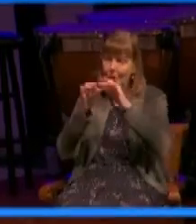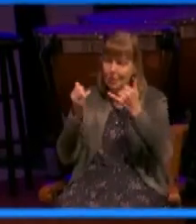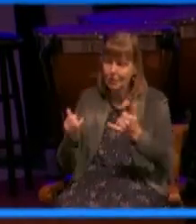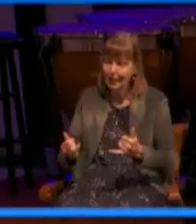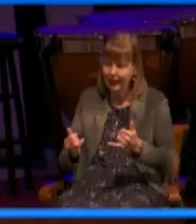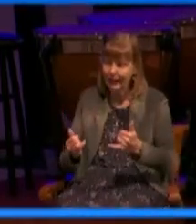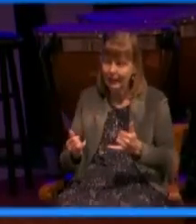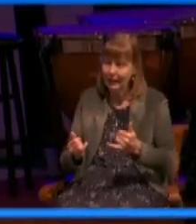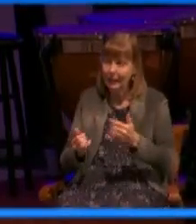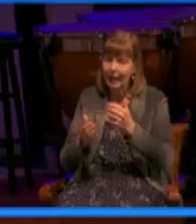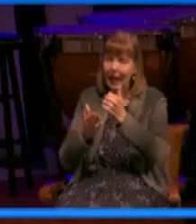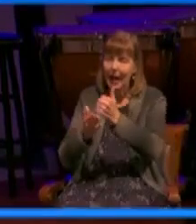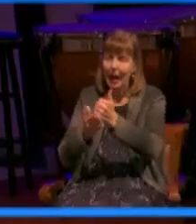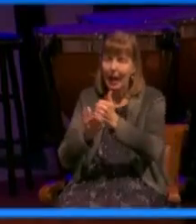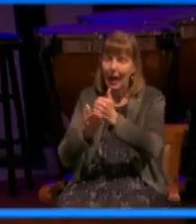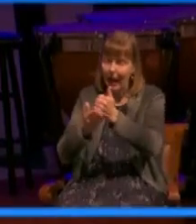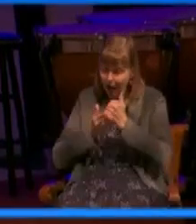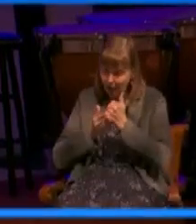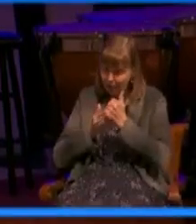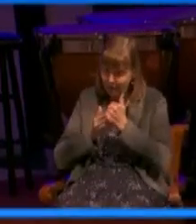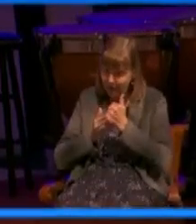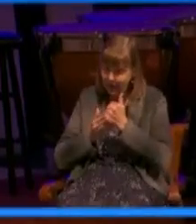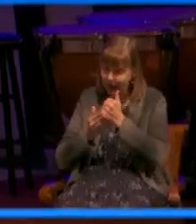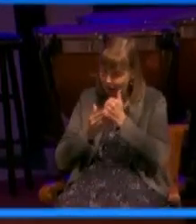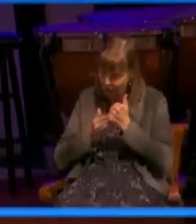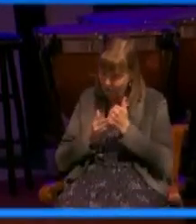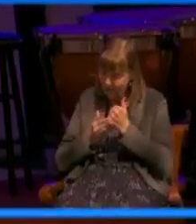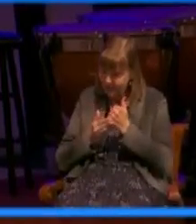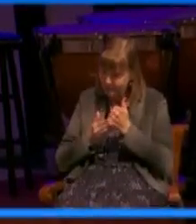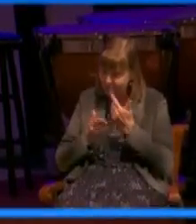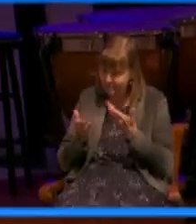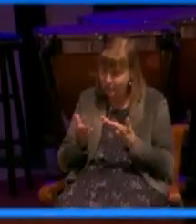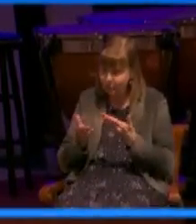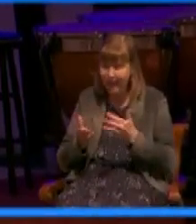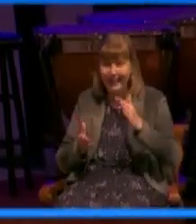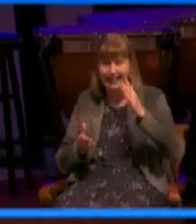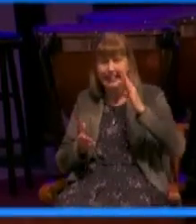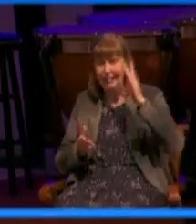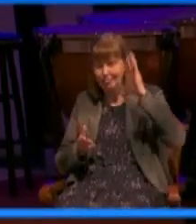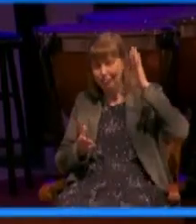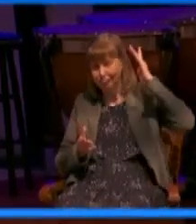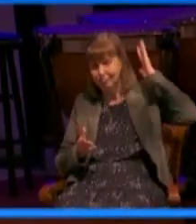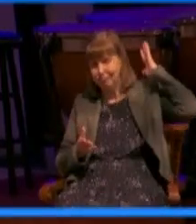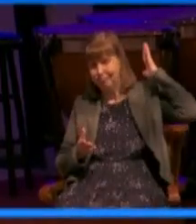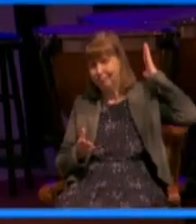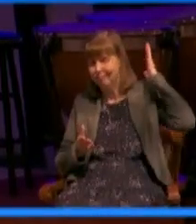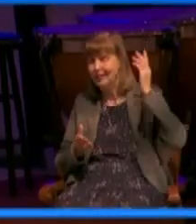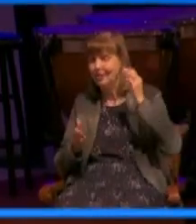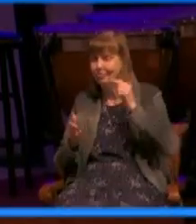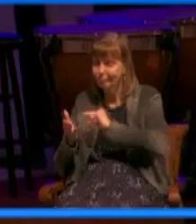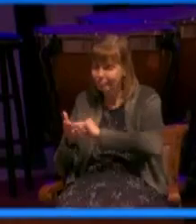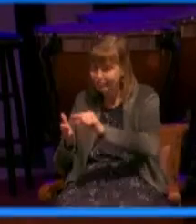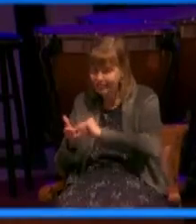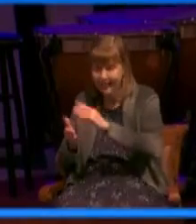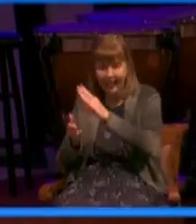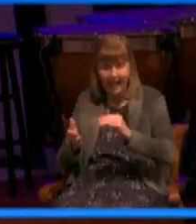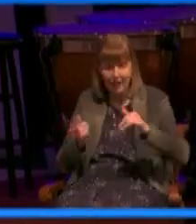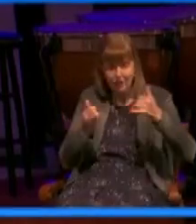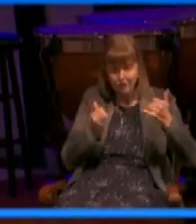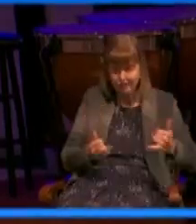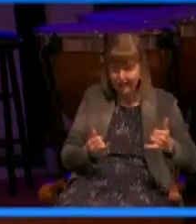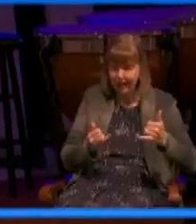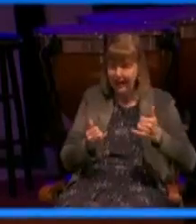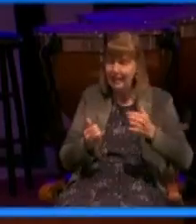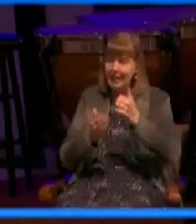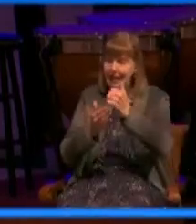this ancient text and the truth for today. Lord, you are a good and wonderful God, and we thank you that you